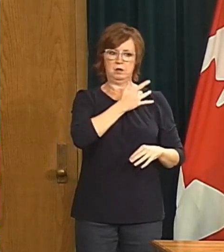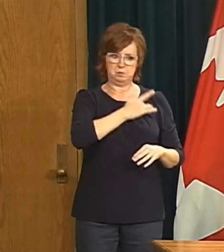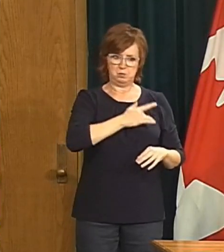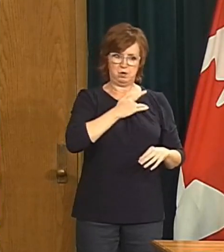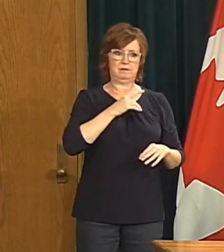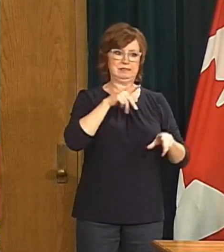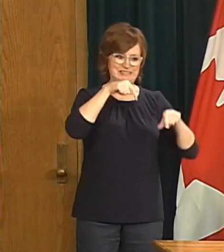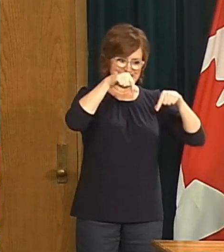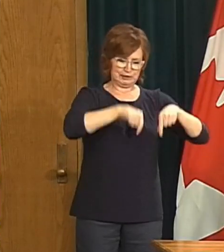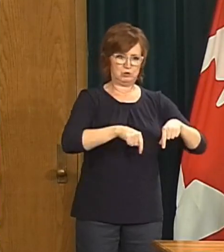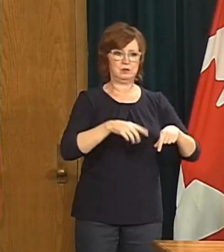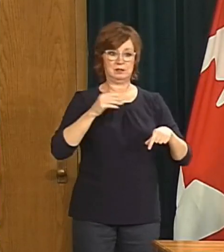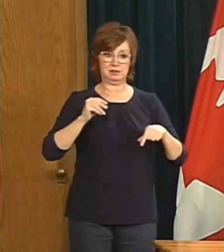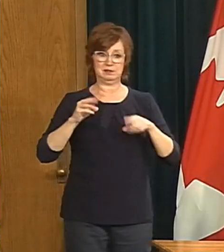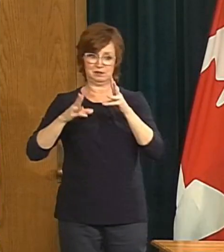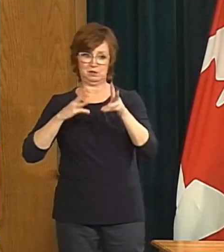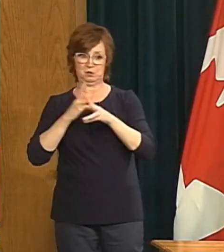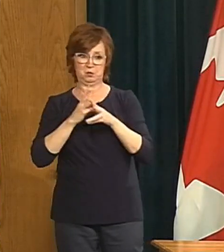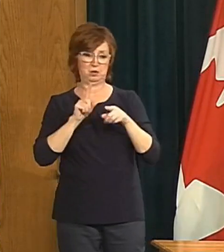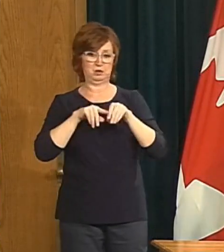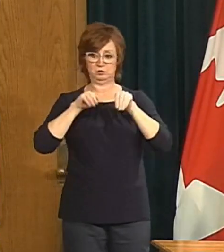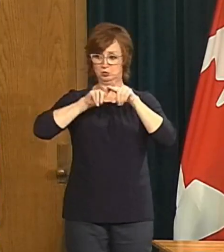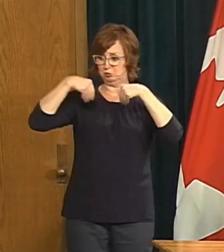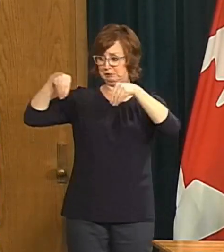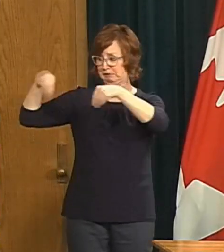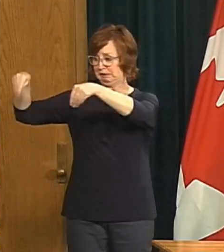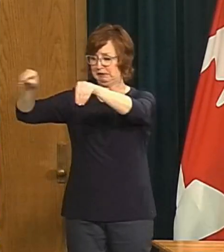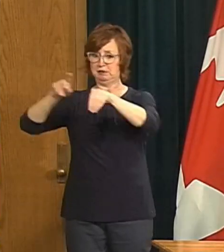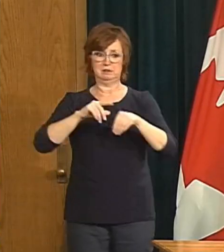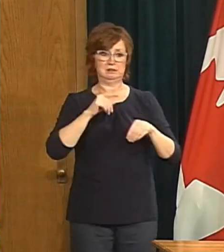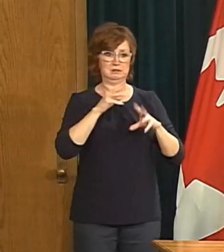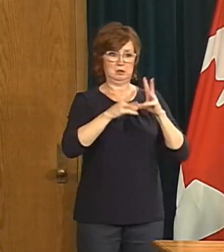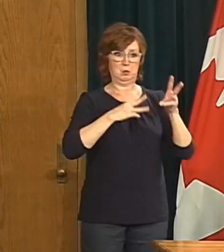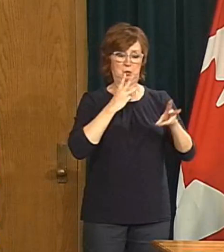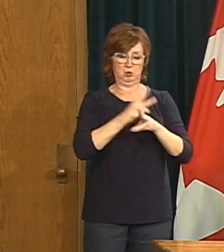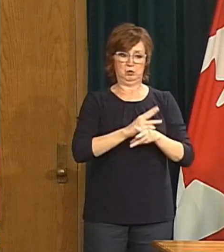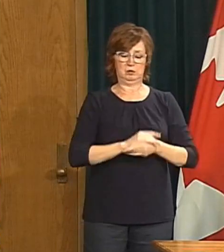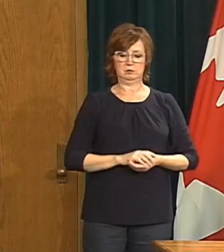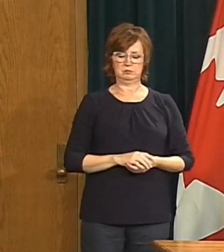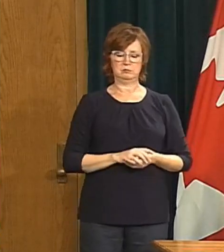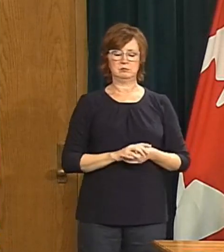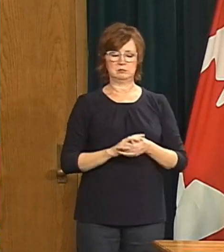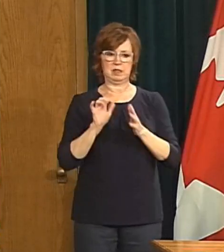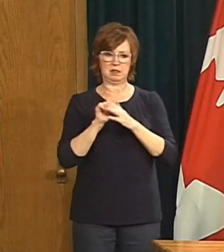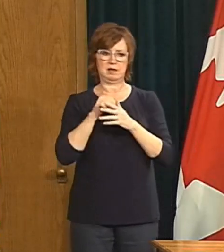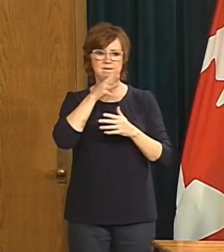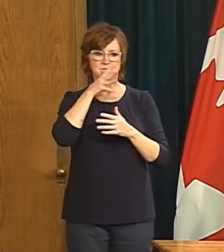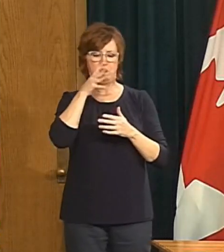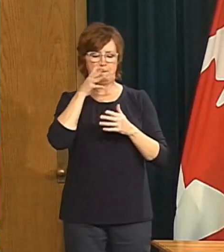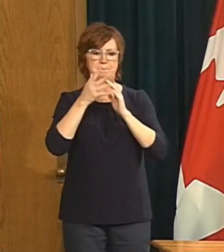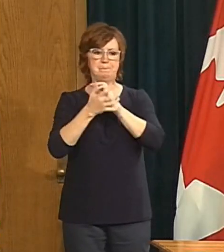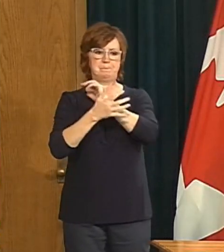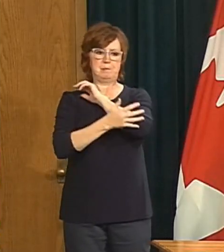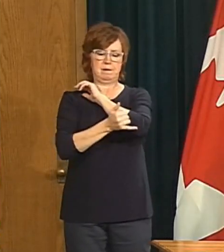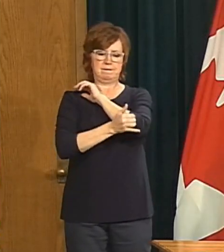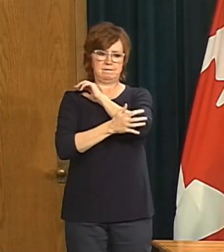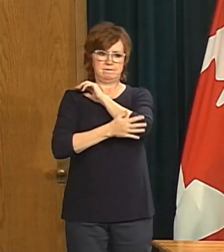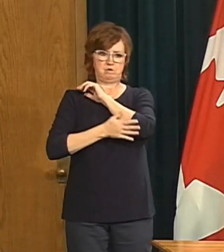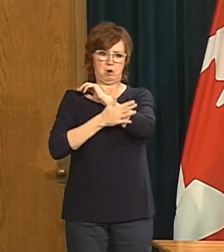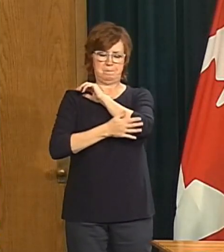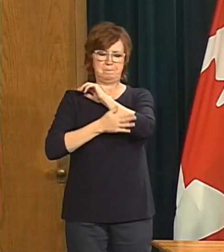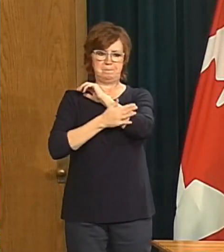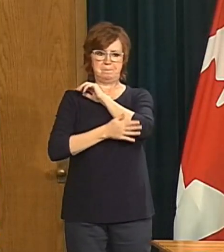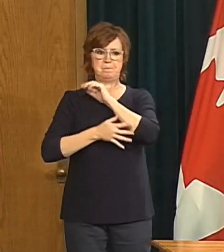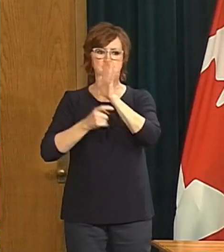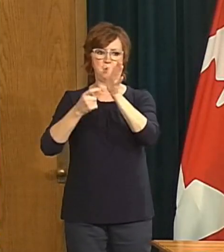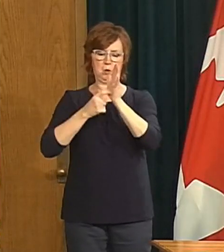production worldwide. So it is an essential service. We are making every effort to ensure that the supply chain is open,